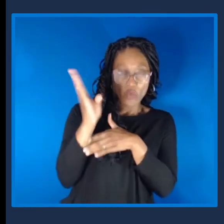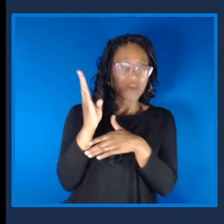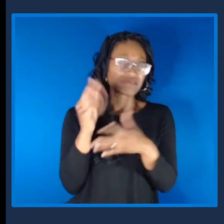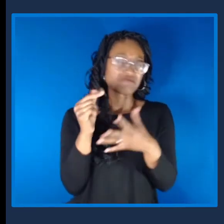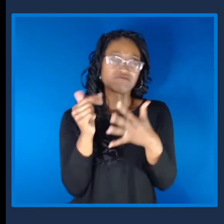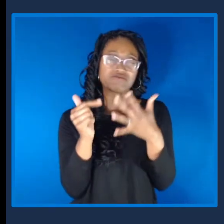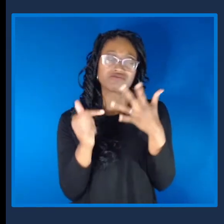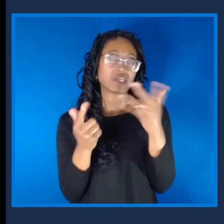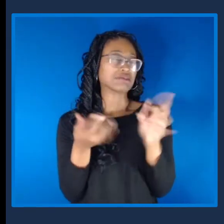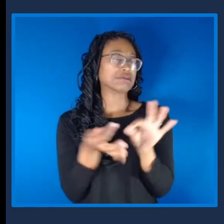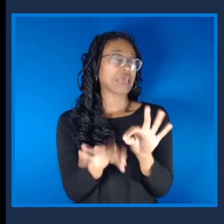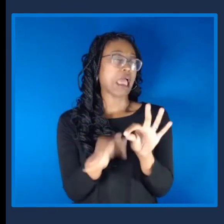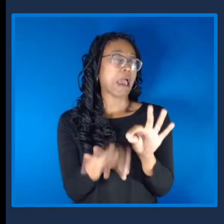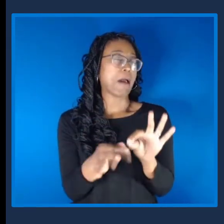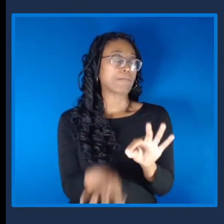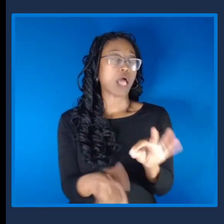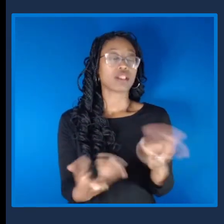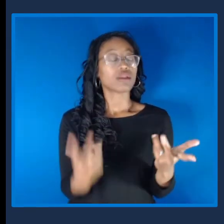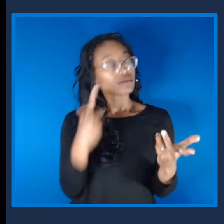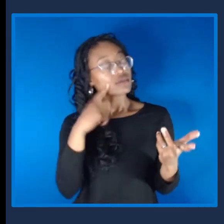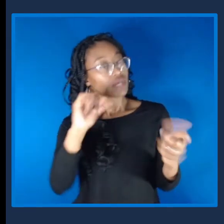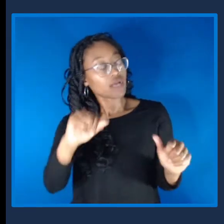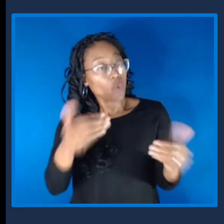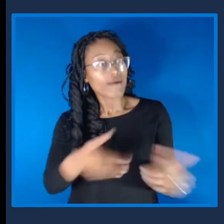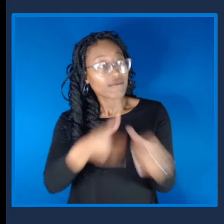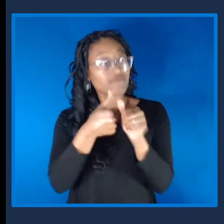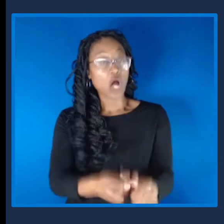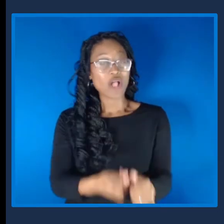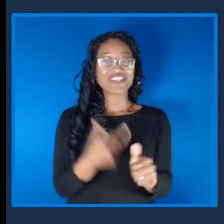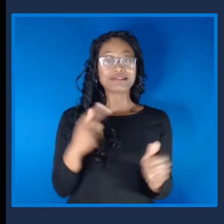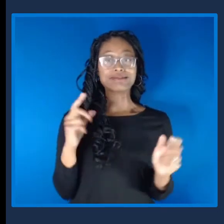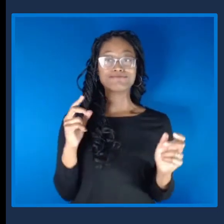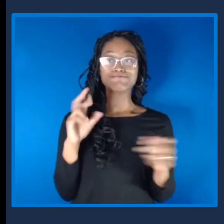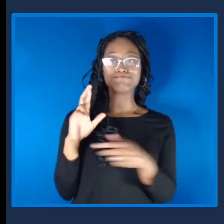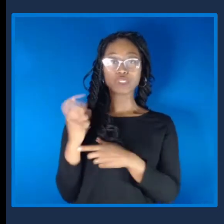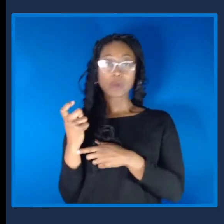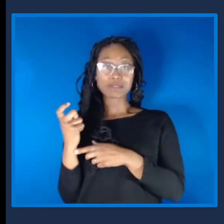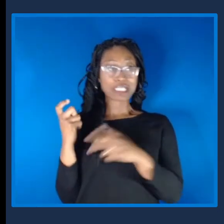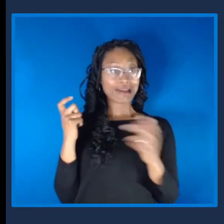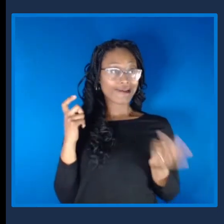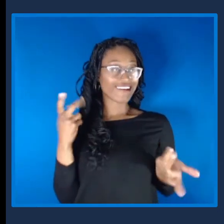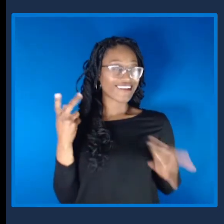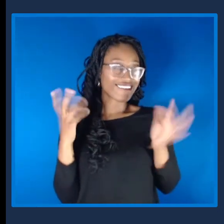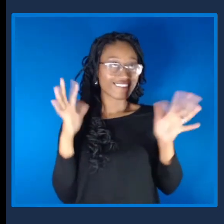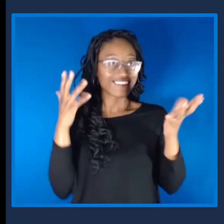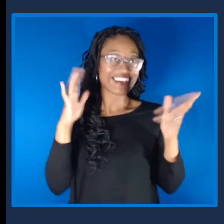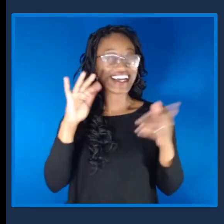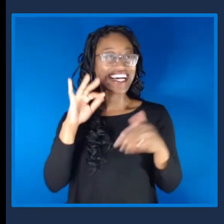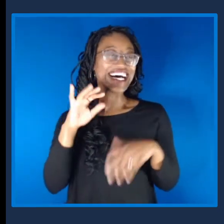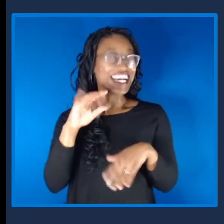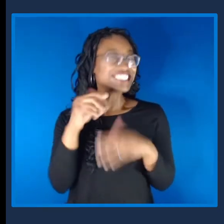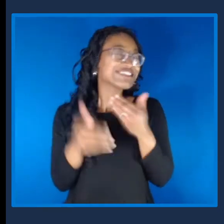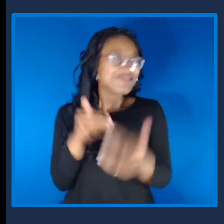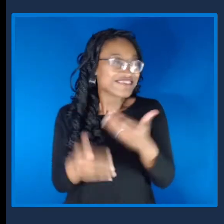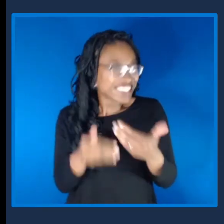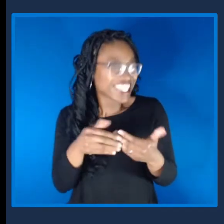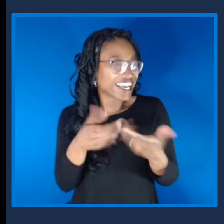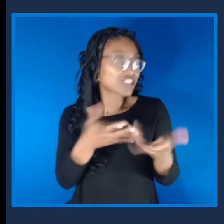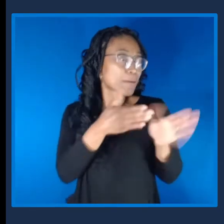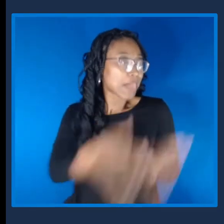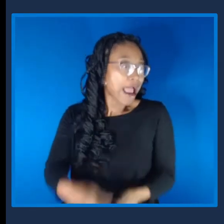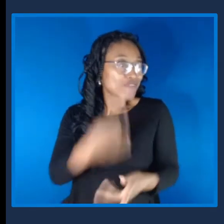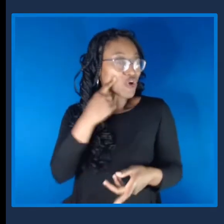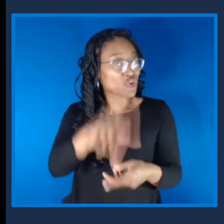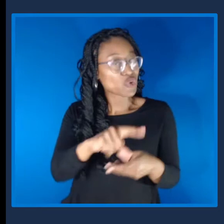simple steps that you can just follow this prescription for and identify issues. And then it's a question of how to